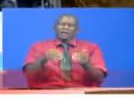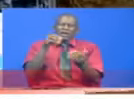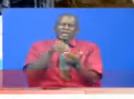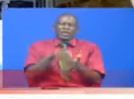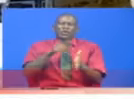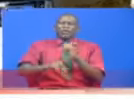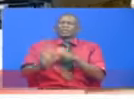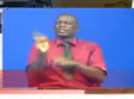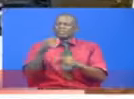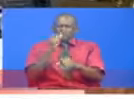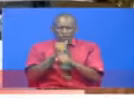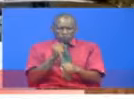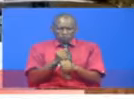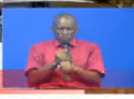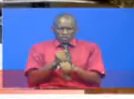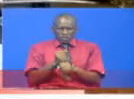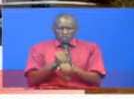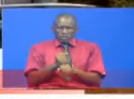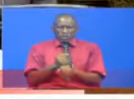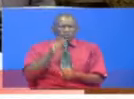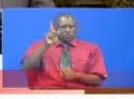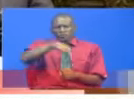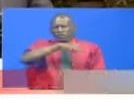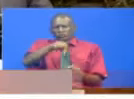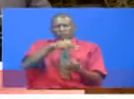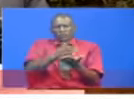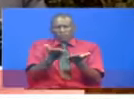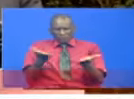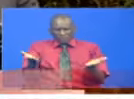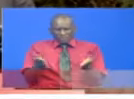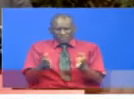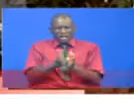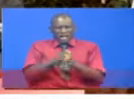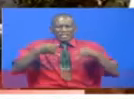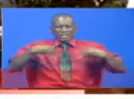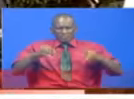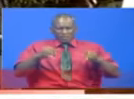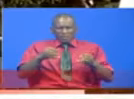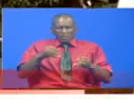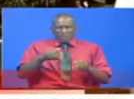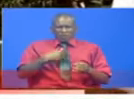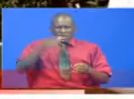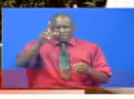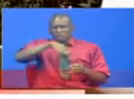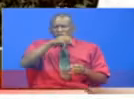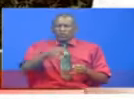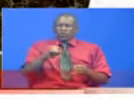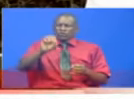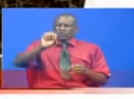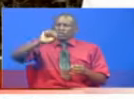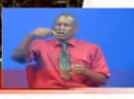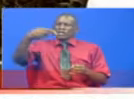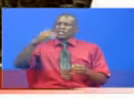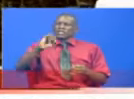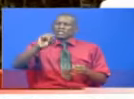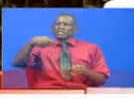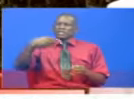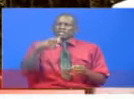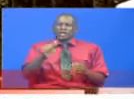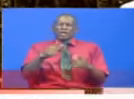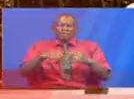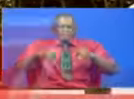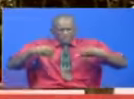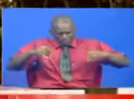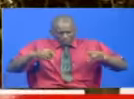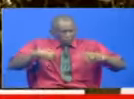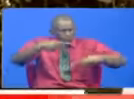ministry doing to ban some of the products and implement, because there was a ban on shisha, but still the implementation is still a